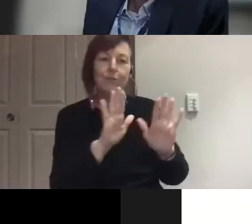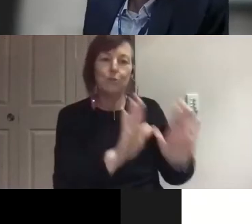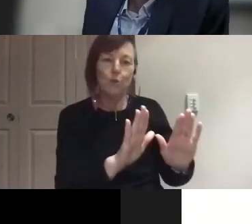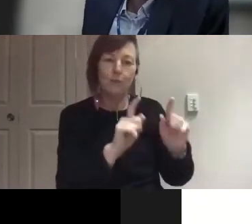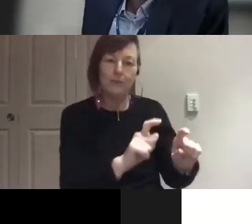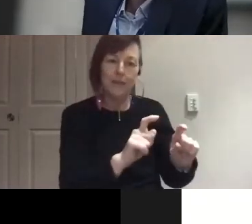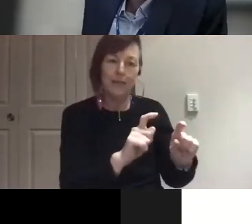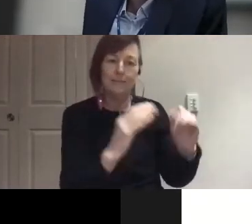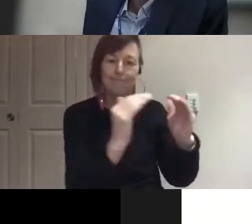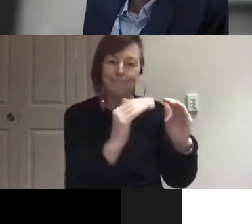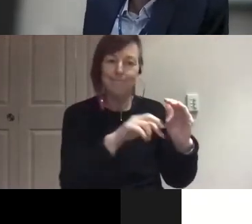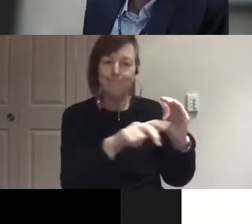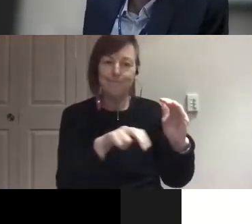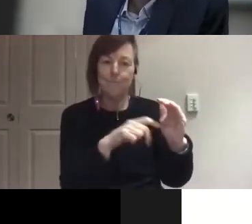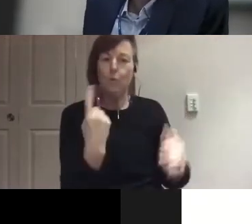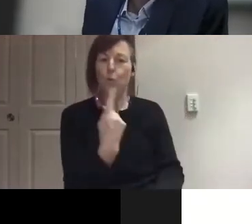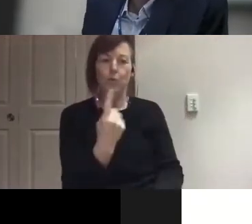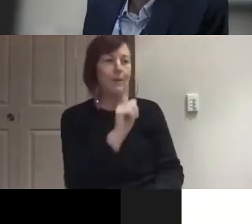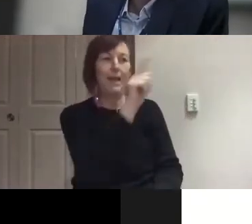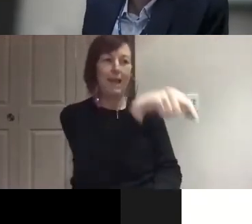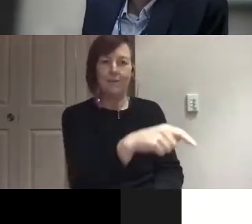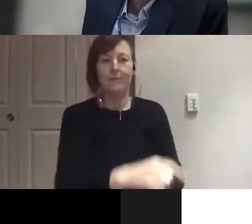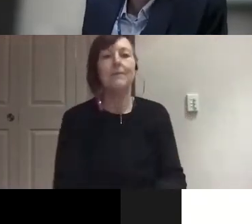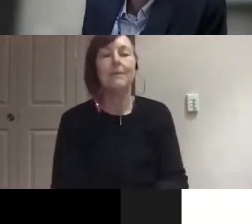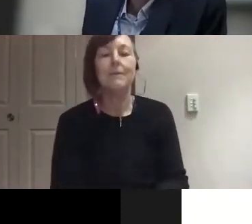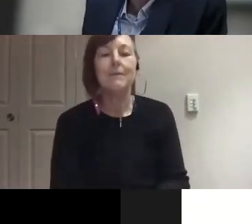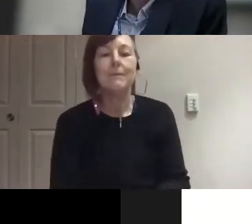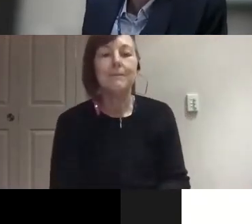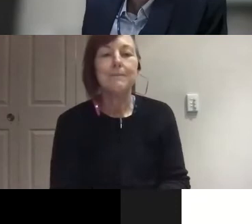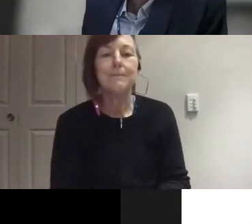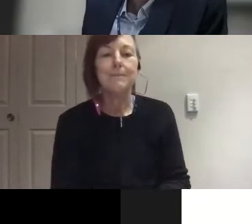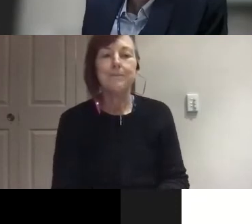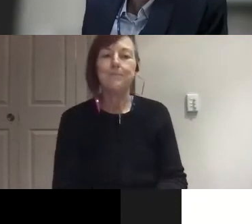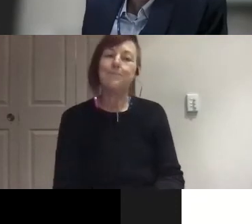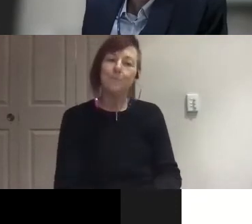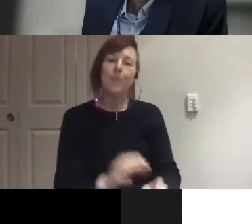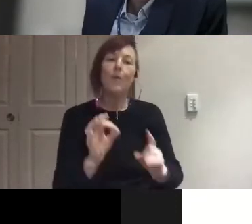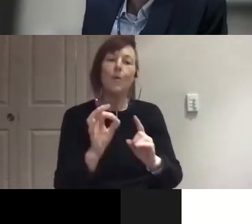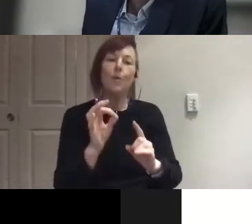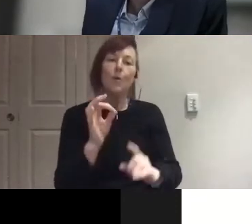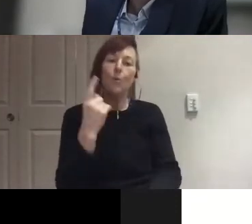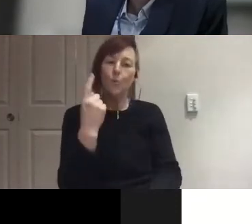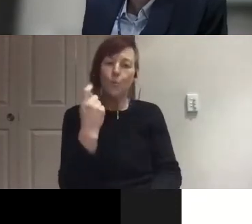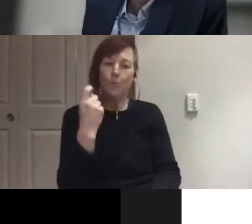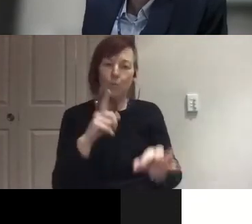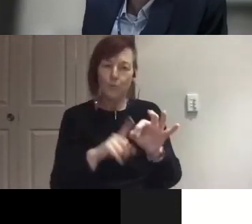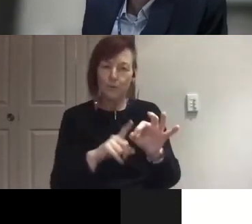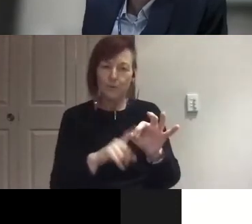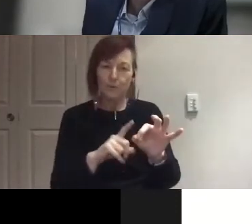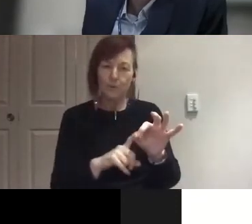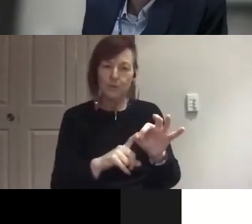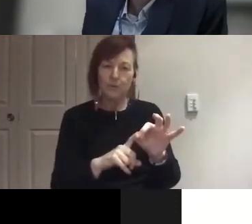And then, Paul, another query. I don't know if you've covered this as well, but there is a question there which may apply